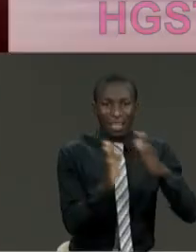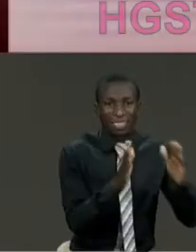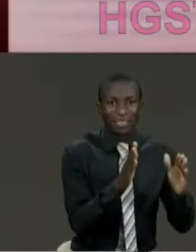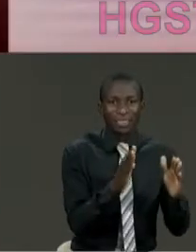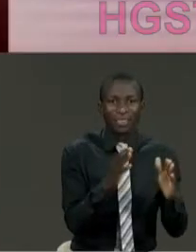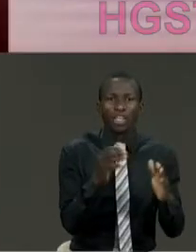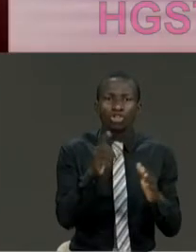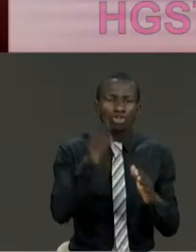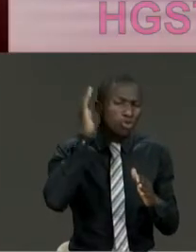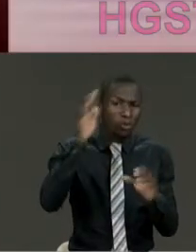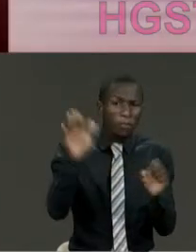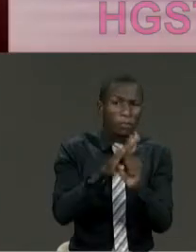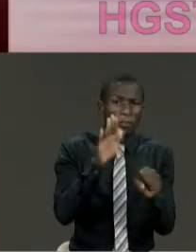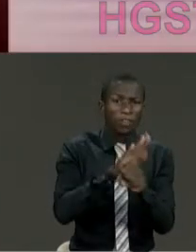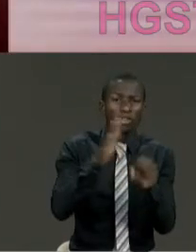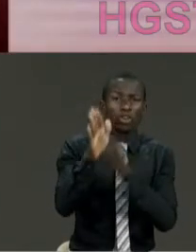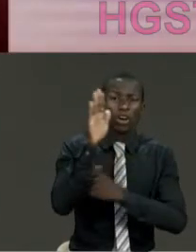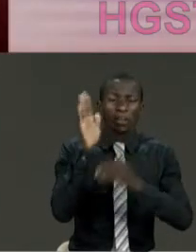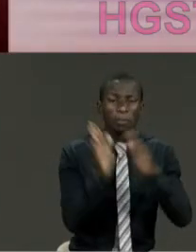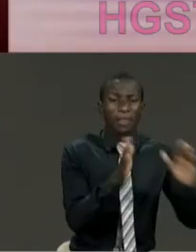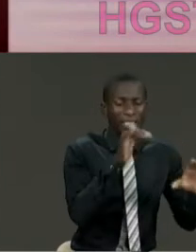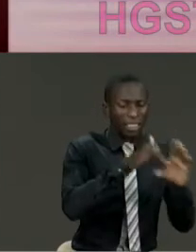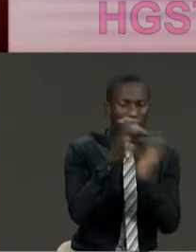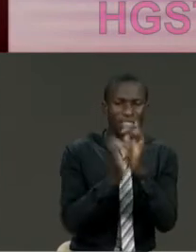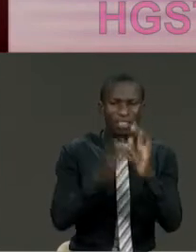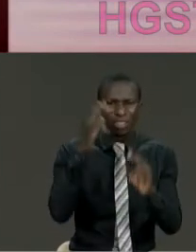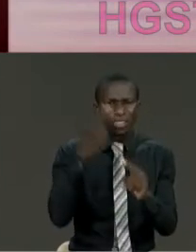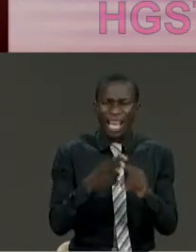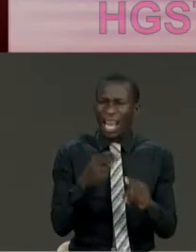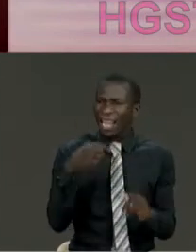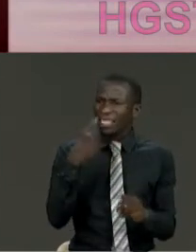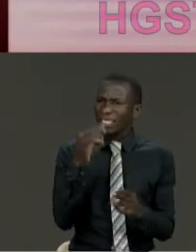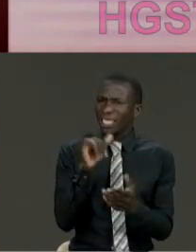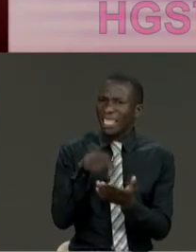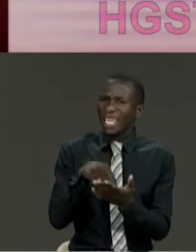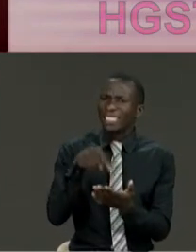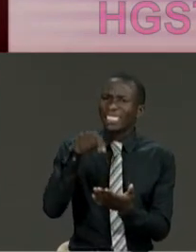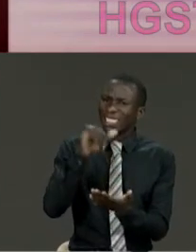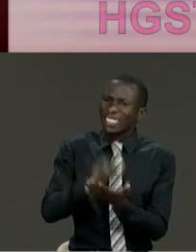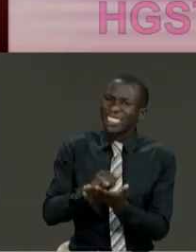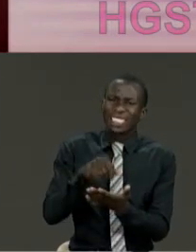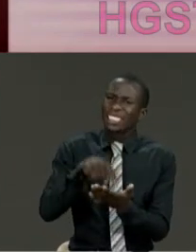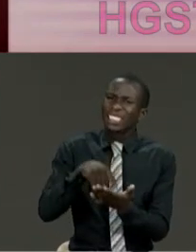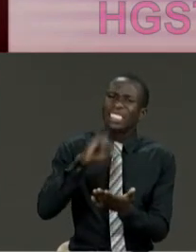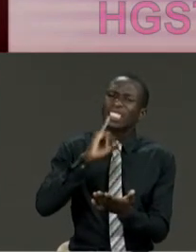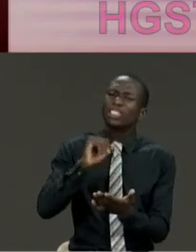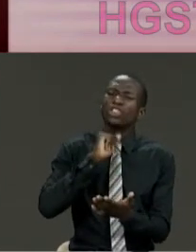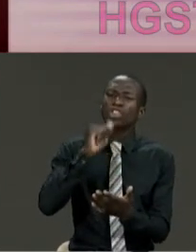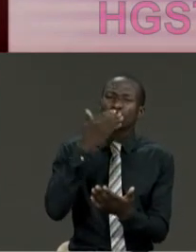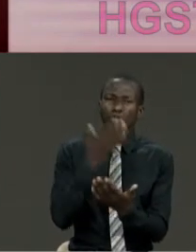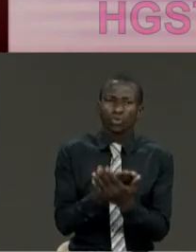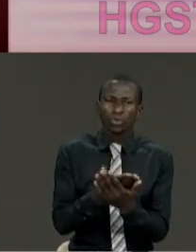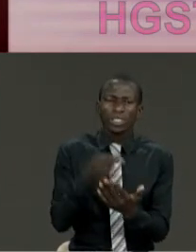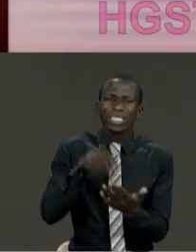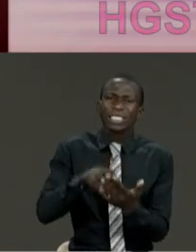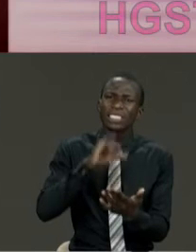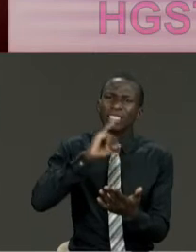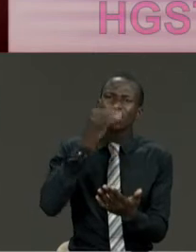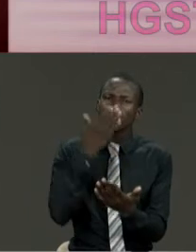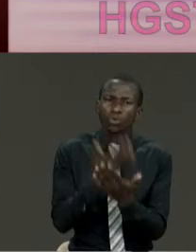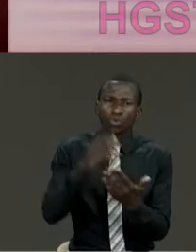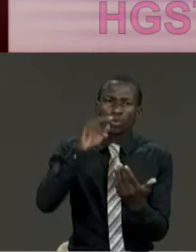They now said, "It's not what we are doing is not good. How can we be doing this for ourselves?" He said, "This is good news. We're